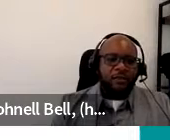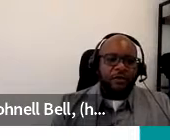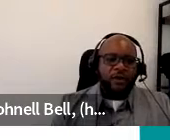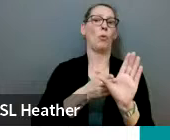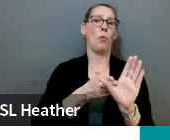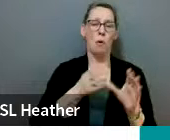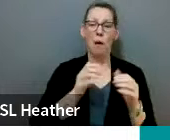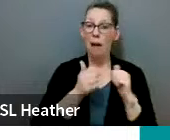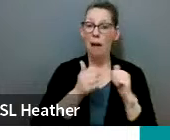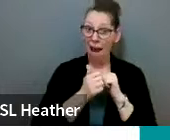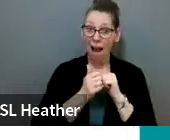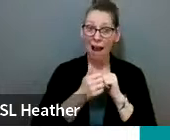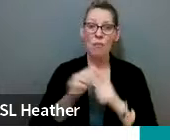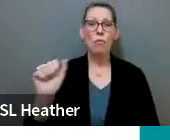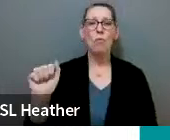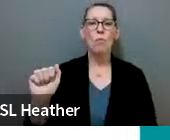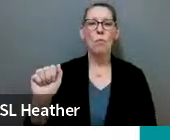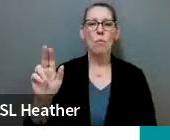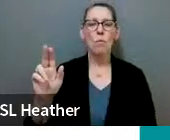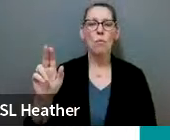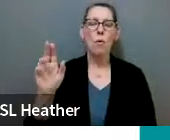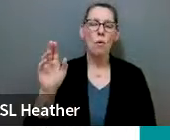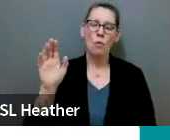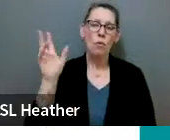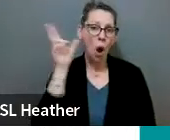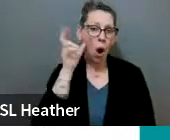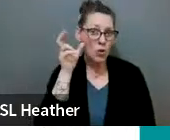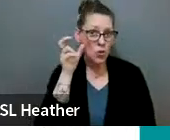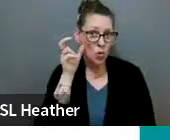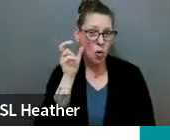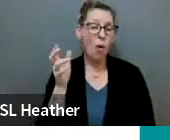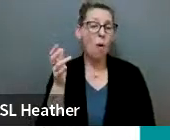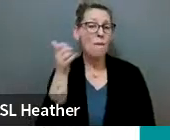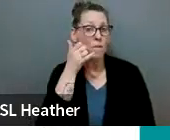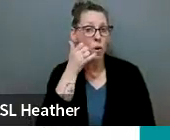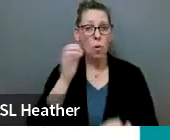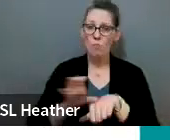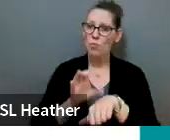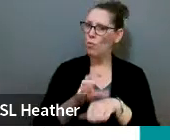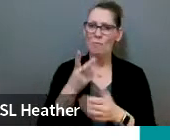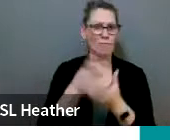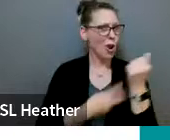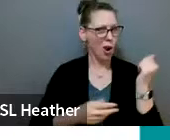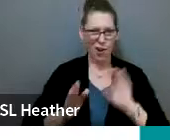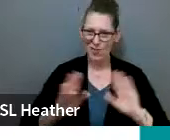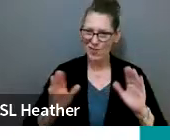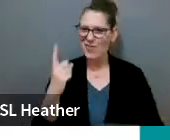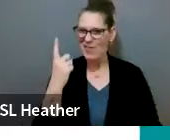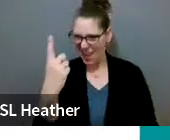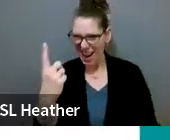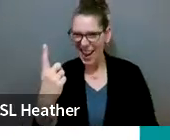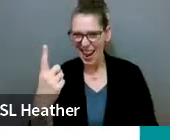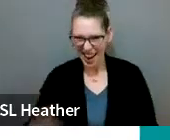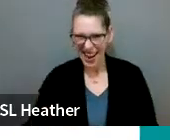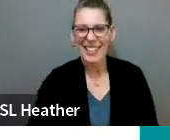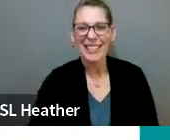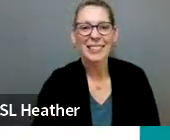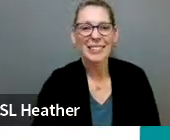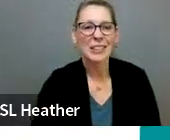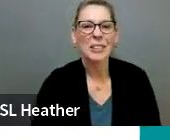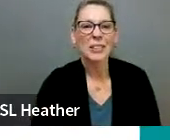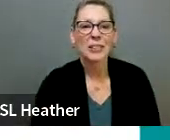by either audio or for audio, either phone or computer, not both. We encourage panelists to turn on your